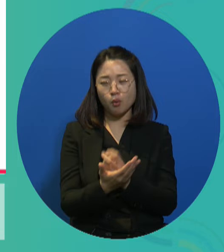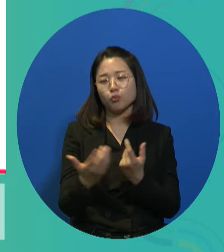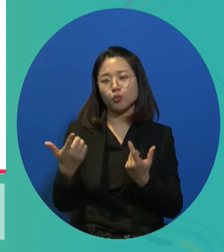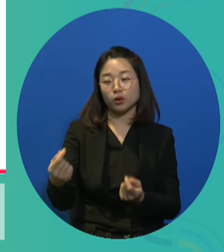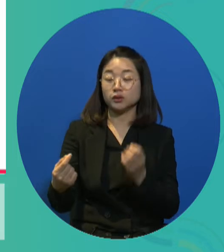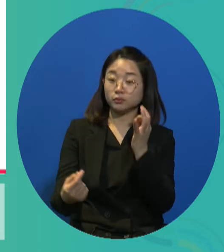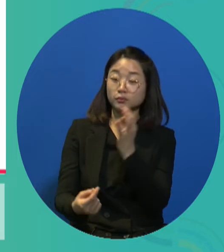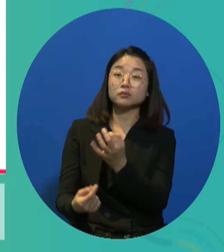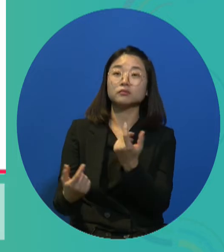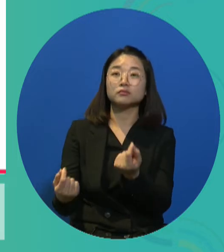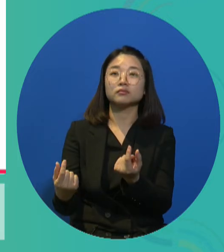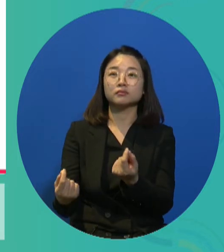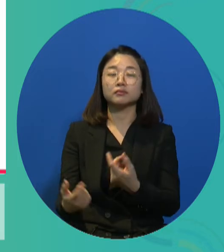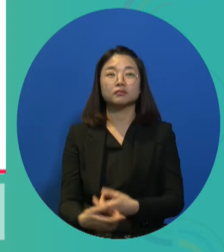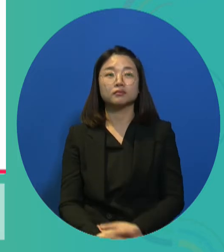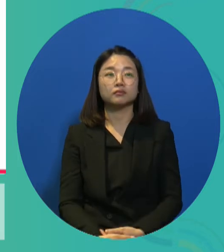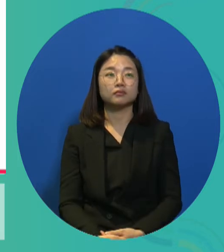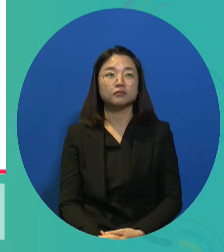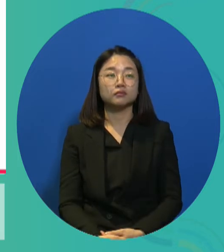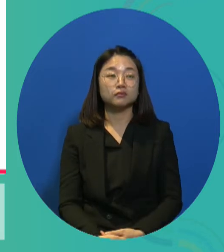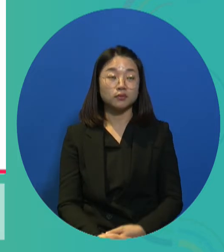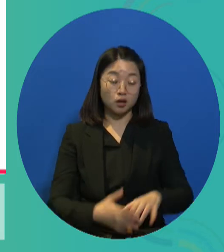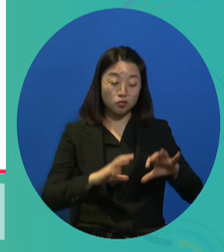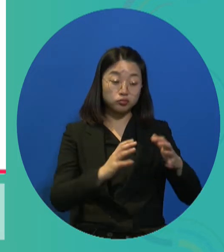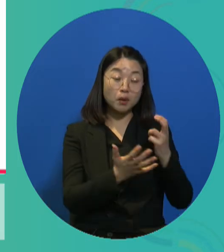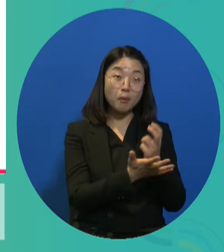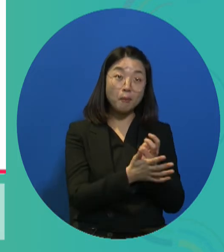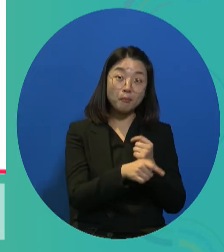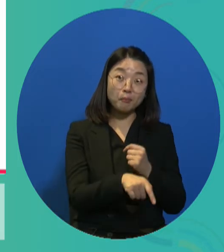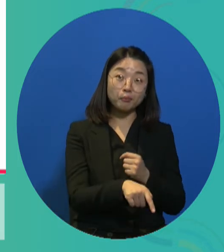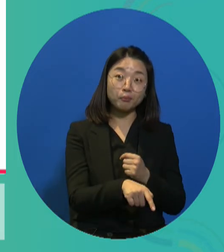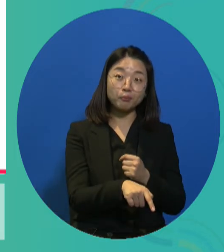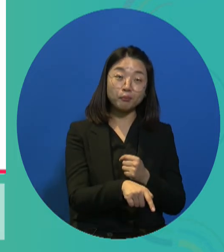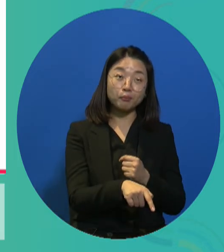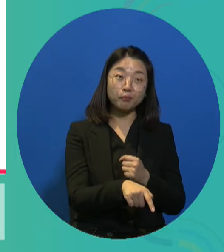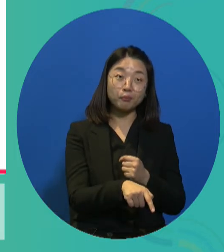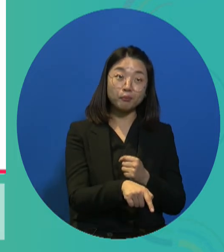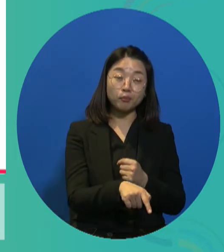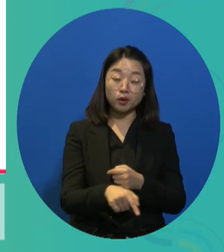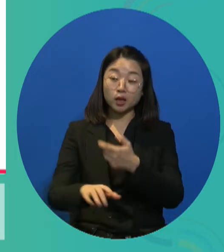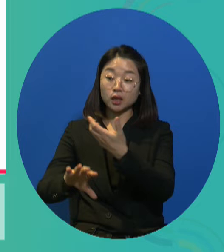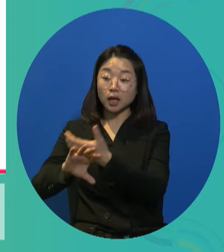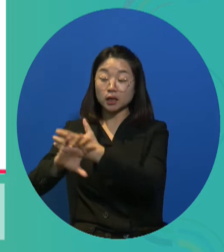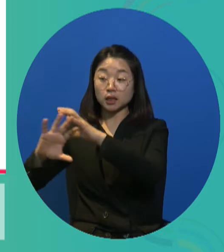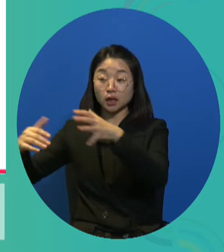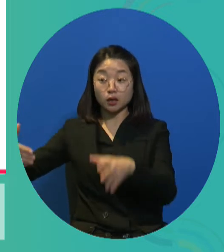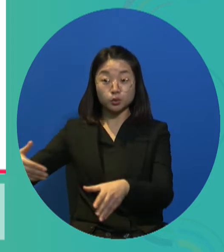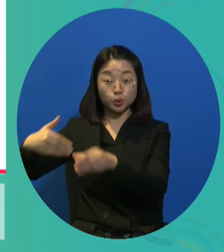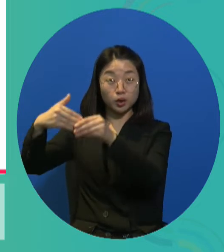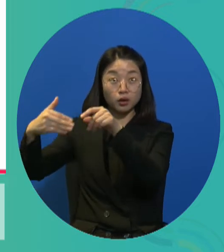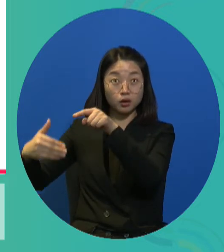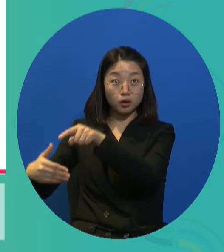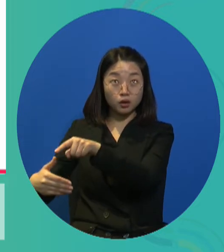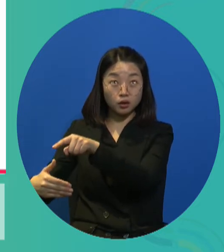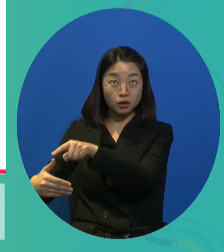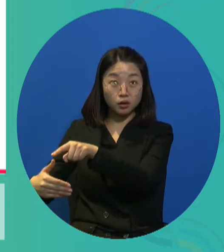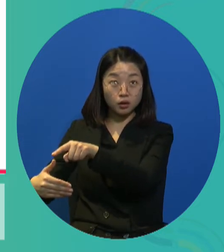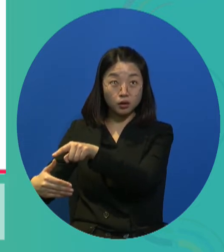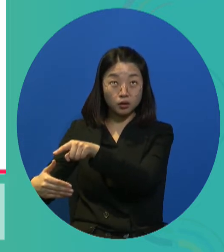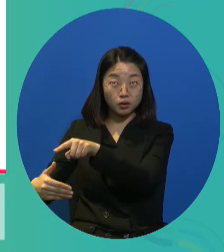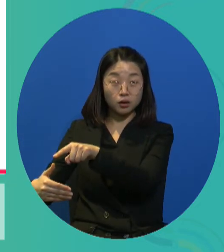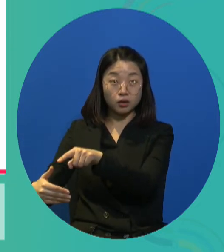and agreements or conventions ratified by the state government will have the same legal